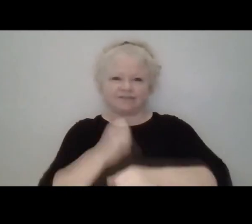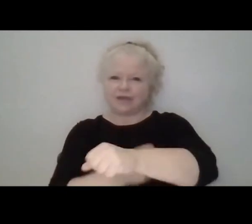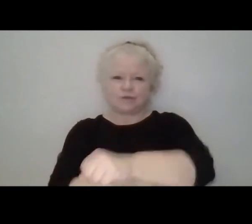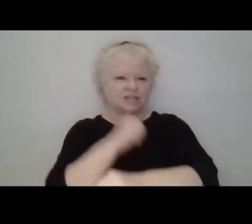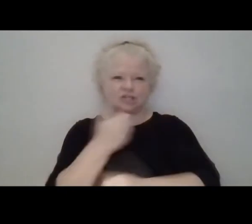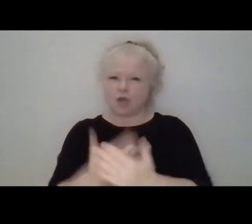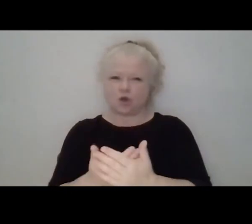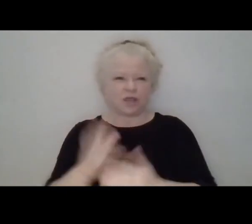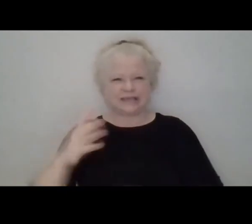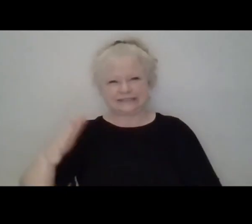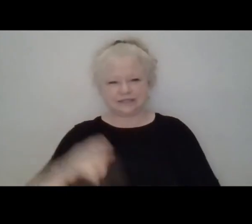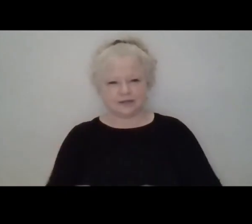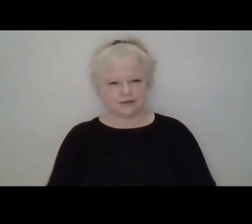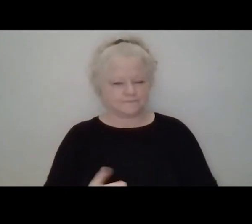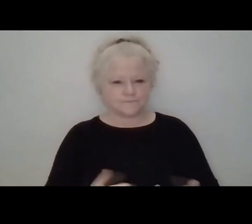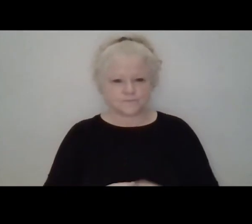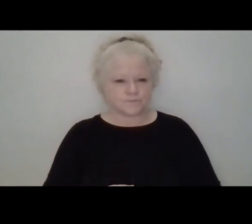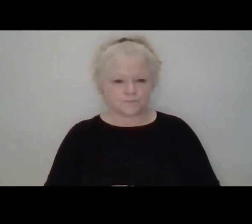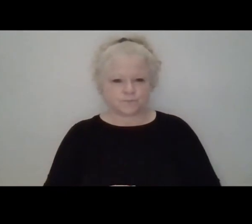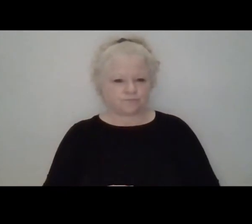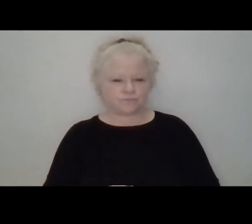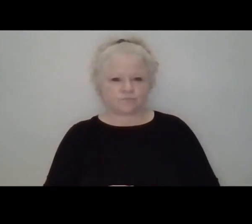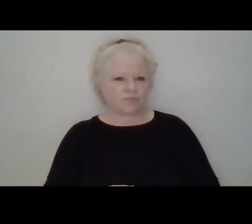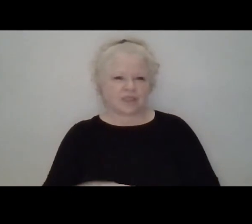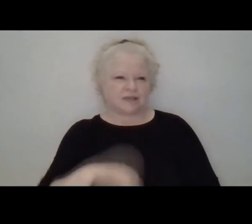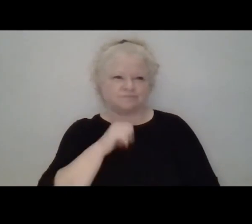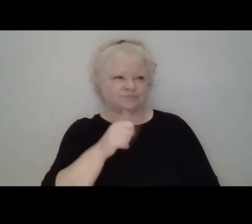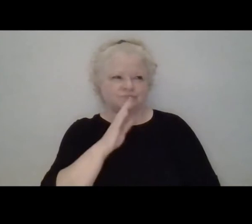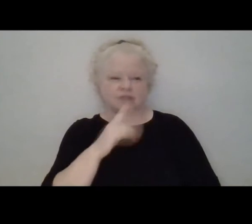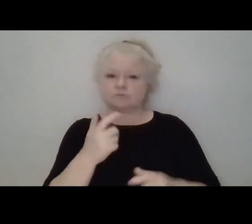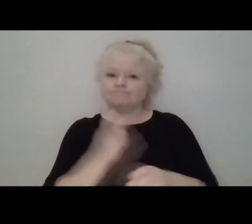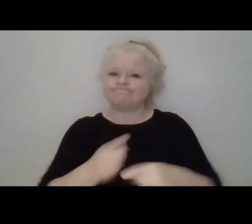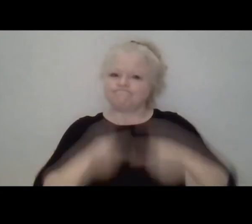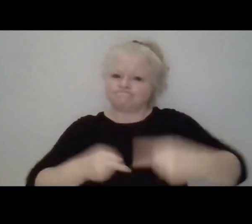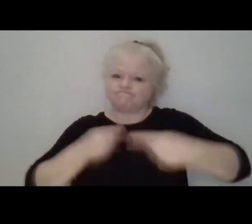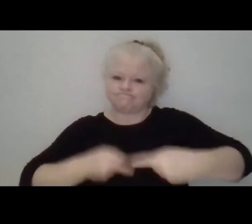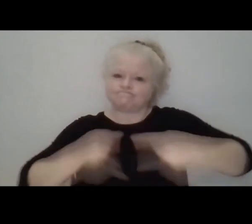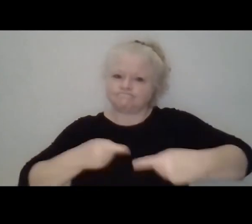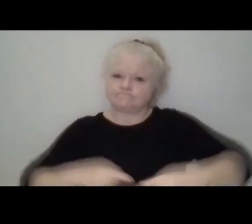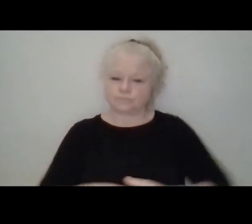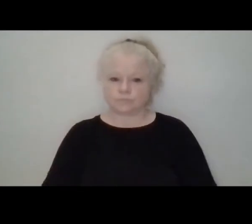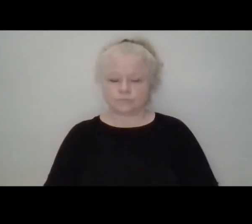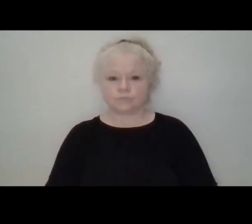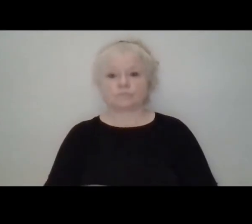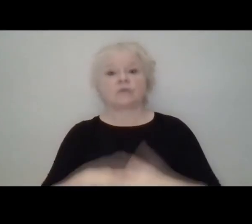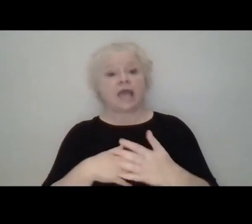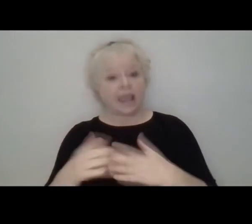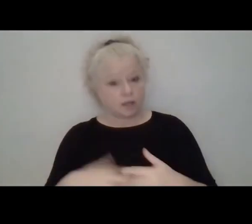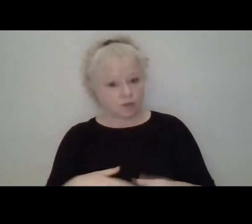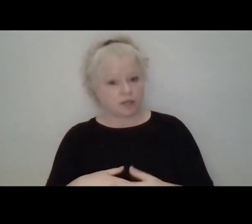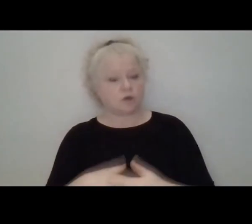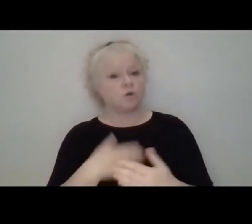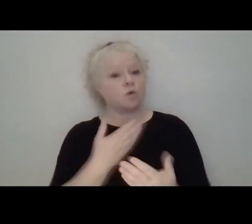foundation and I didn't speak very, you know, very easily. Yeah. So I arrived and I realized that I had,